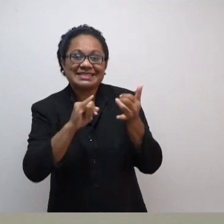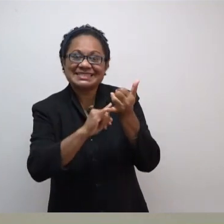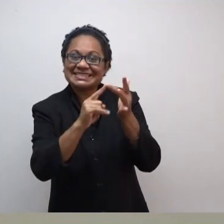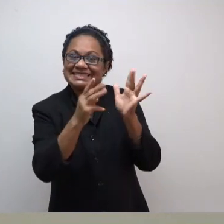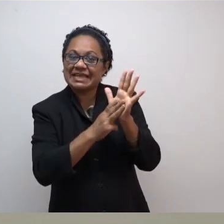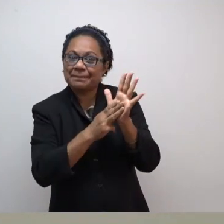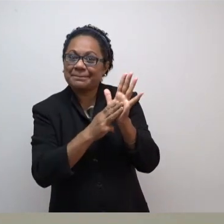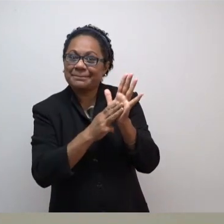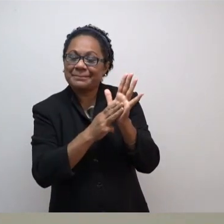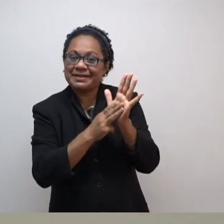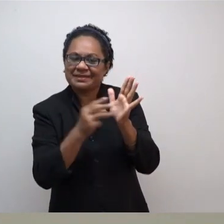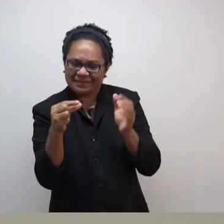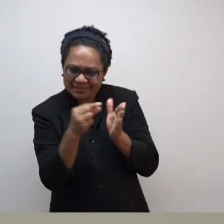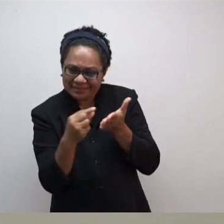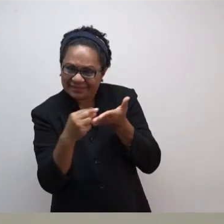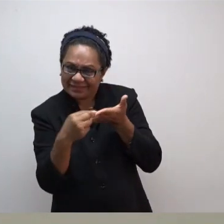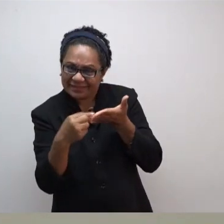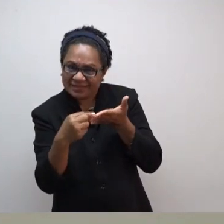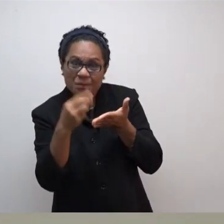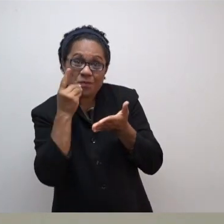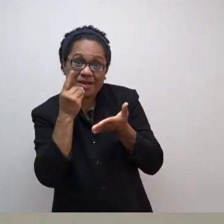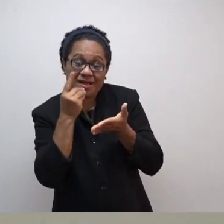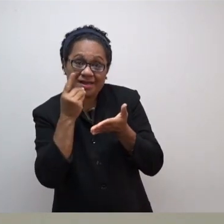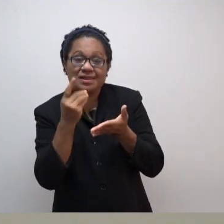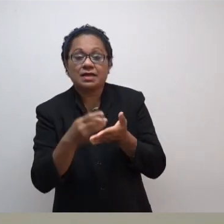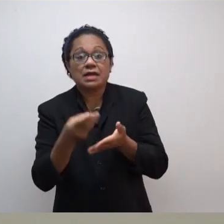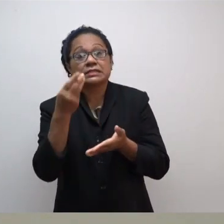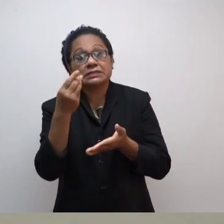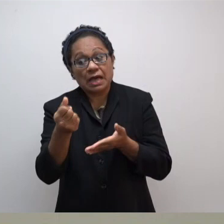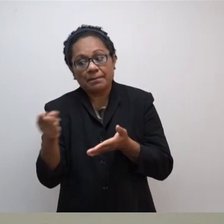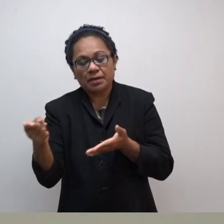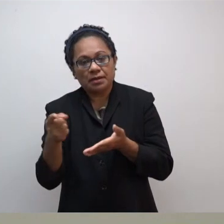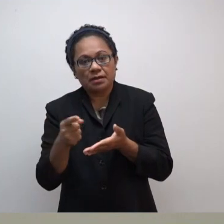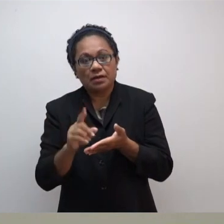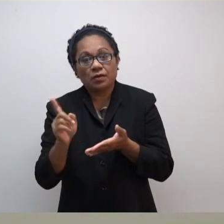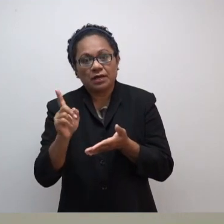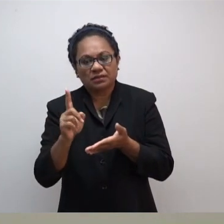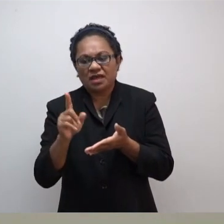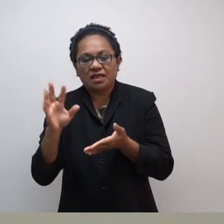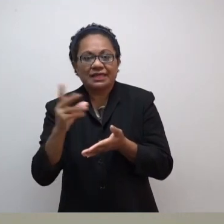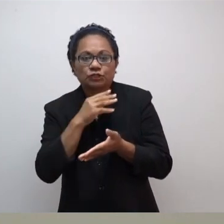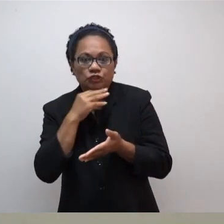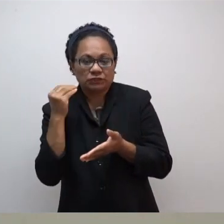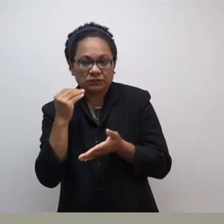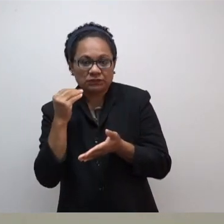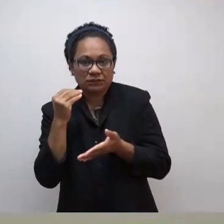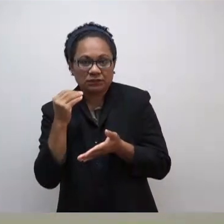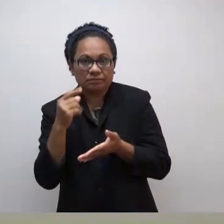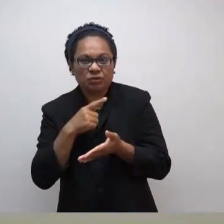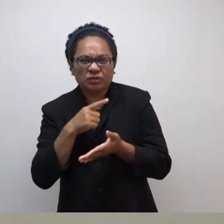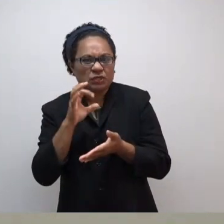have found that some people deliberately are putting in wrong TIN numbers to essentially bypass the